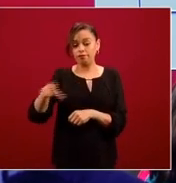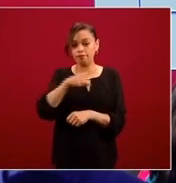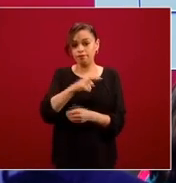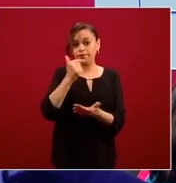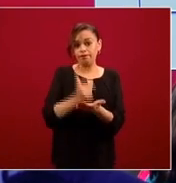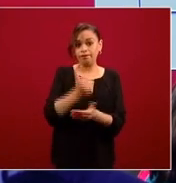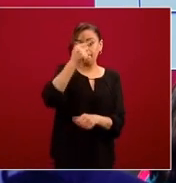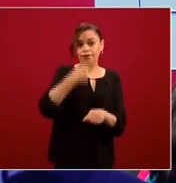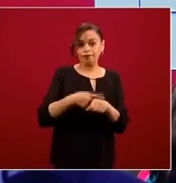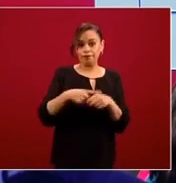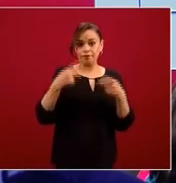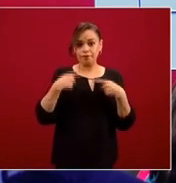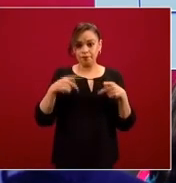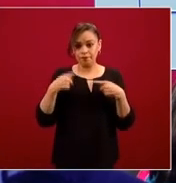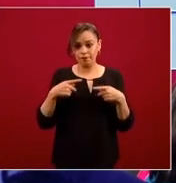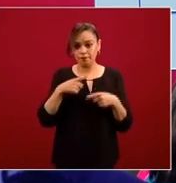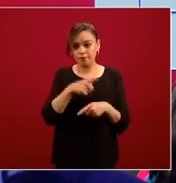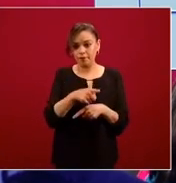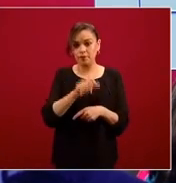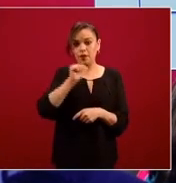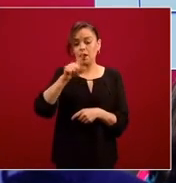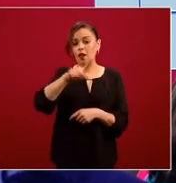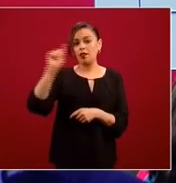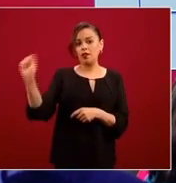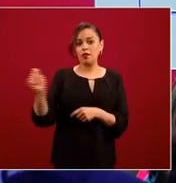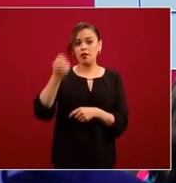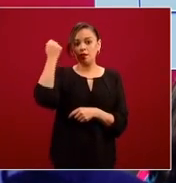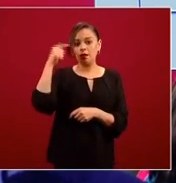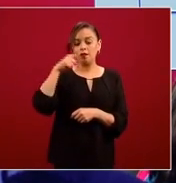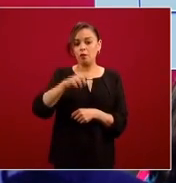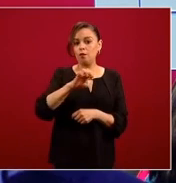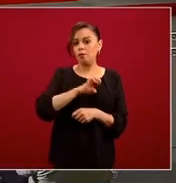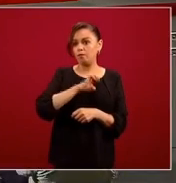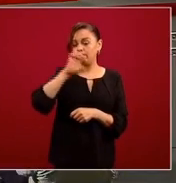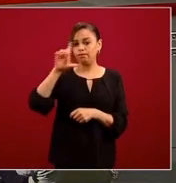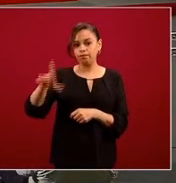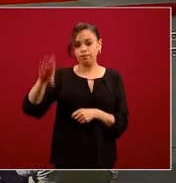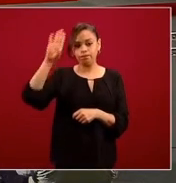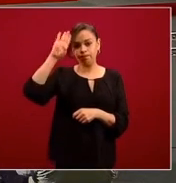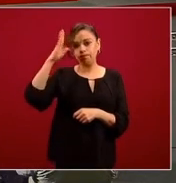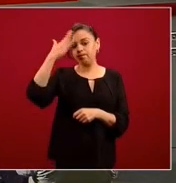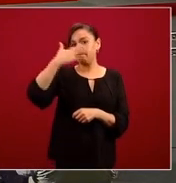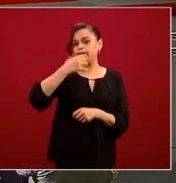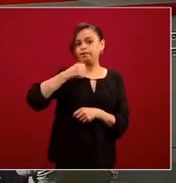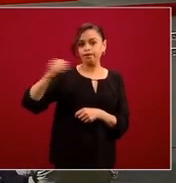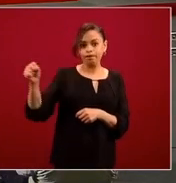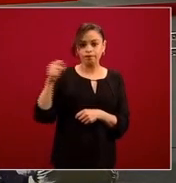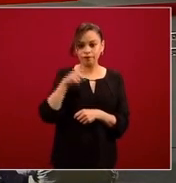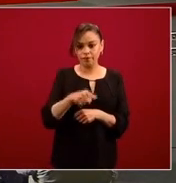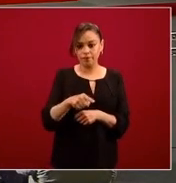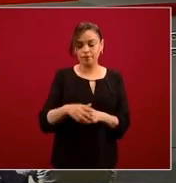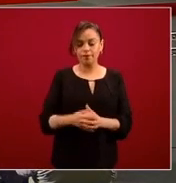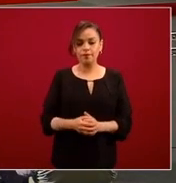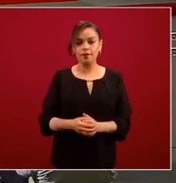had this project of providing these 700 ventilators that had to be invasive,